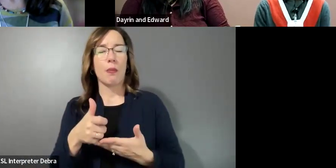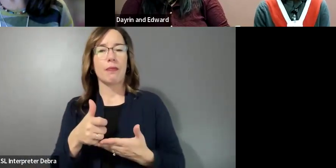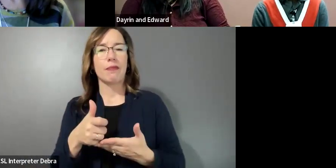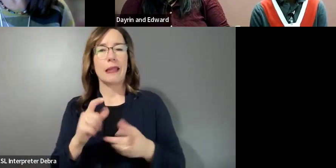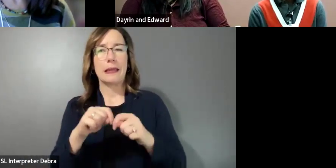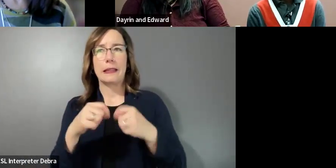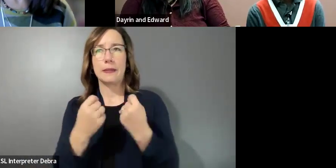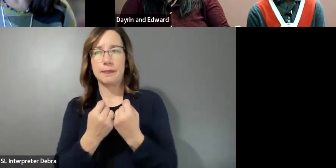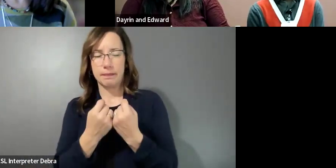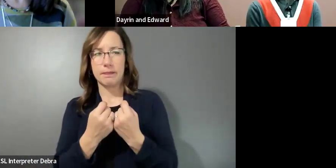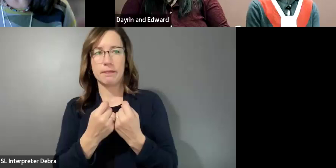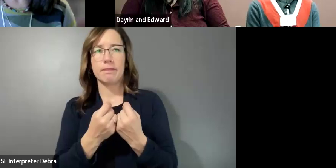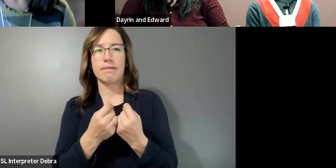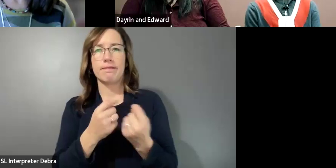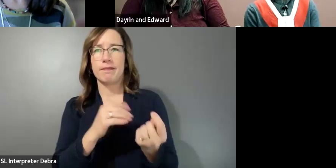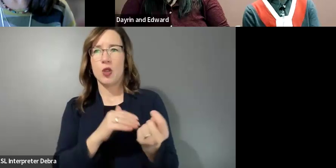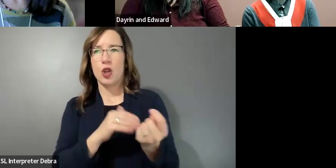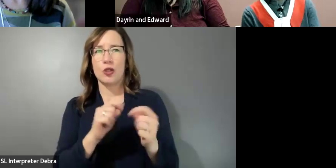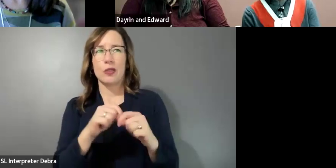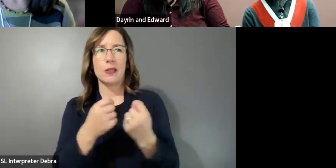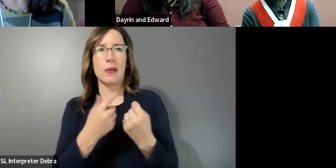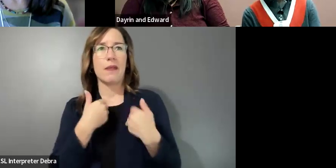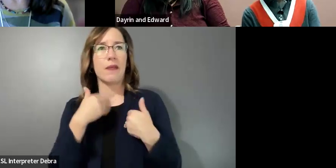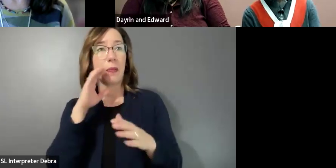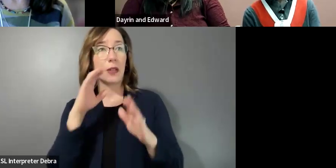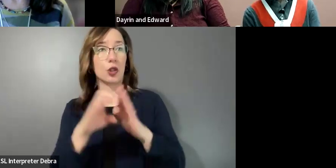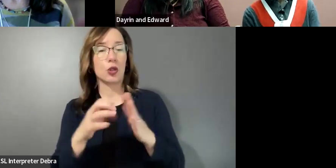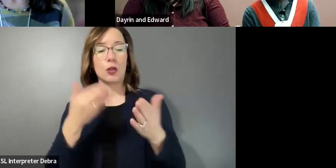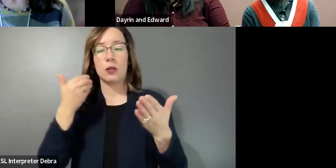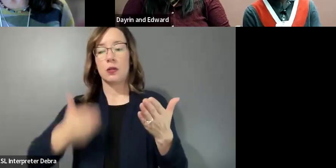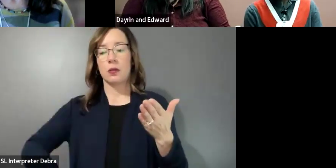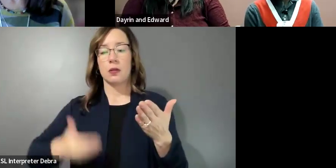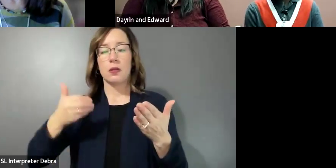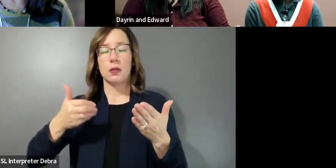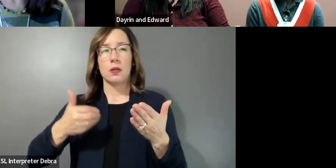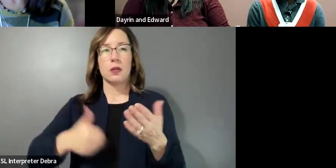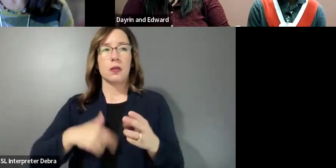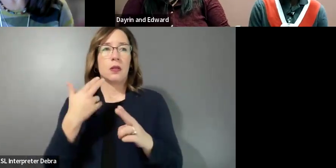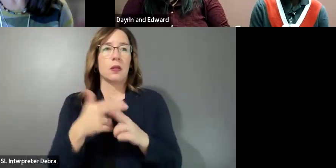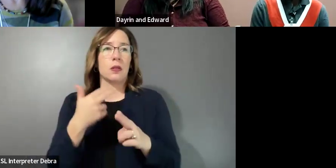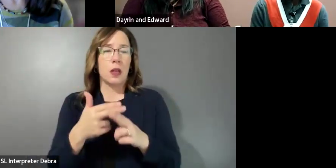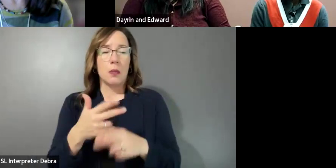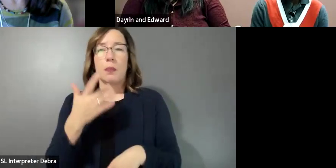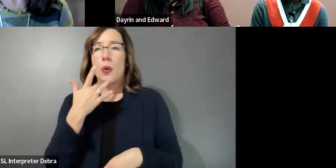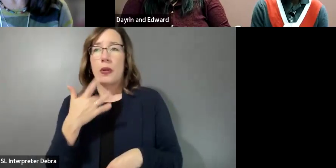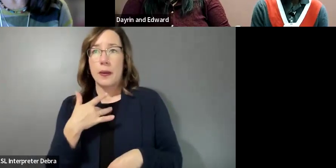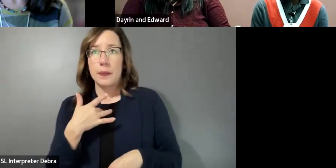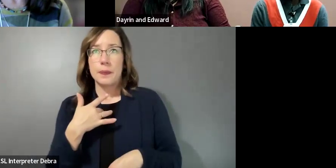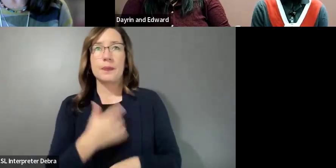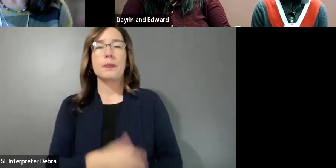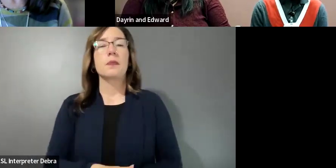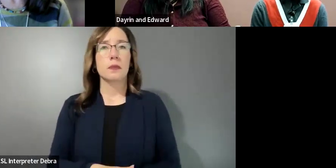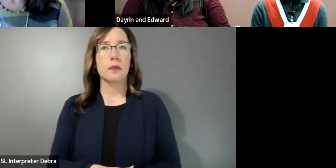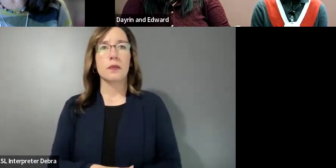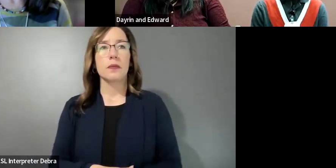team. Has a picture of me and also have the name and the birthday